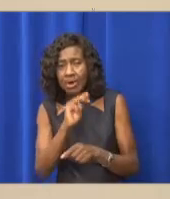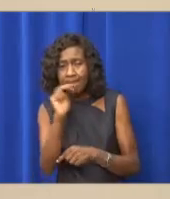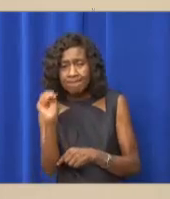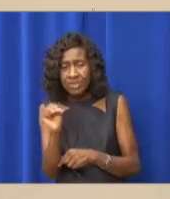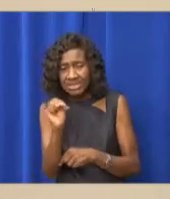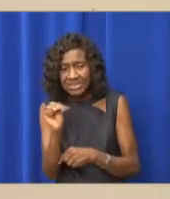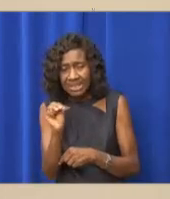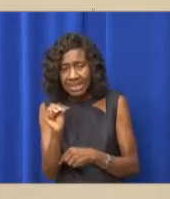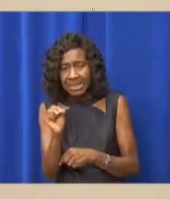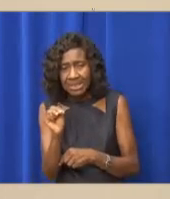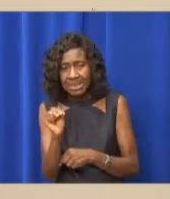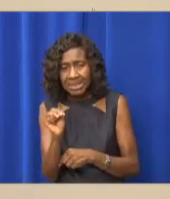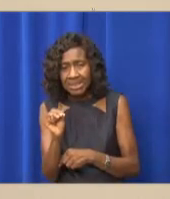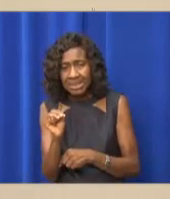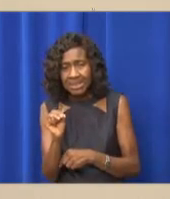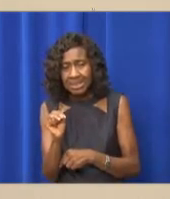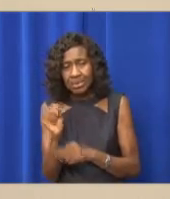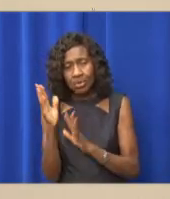would hope.